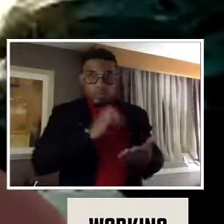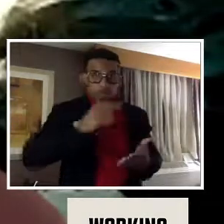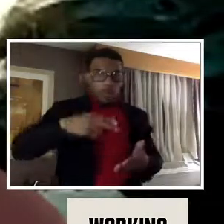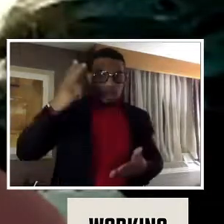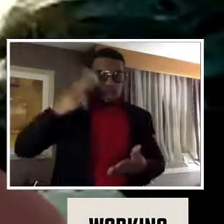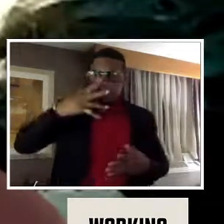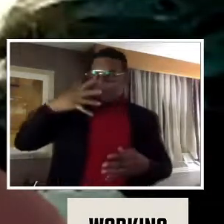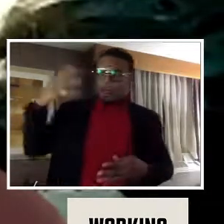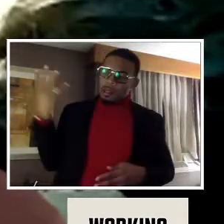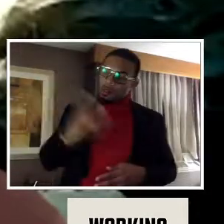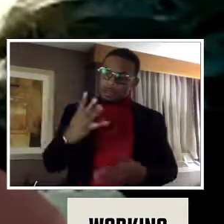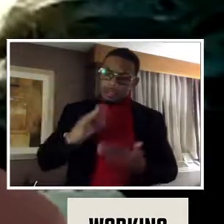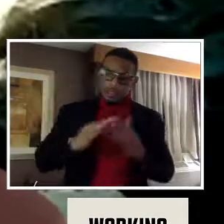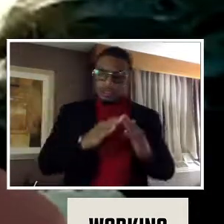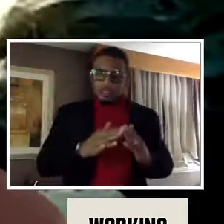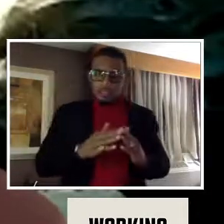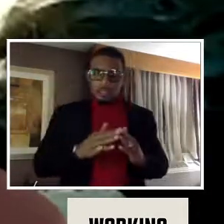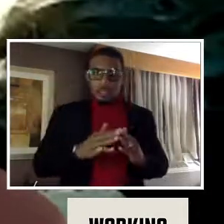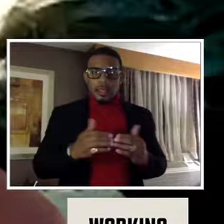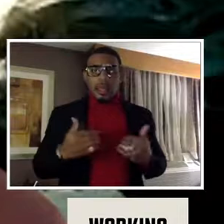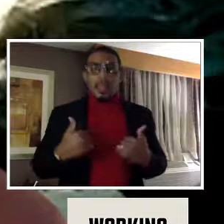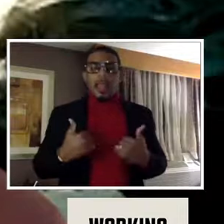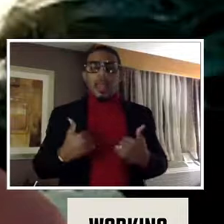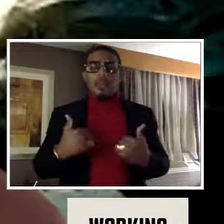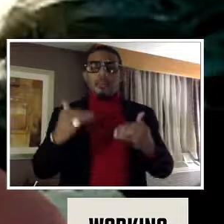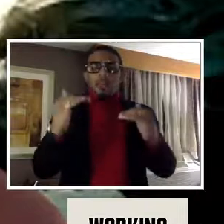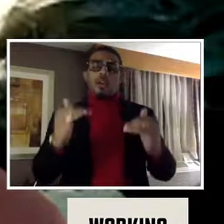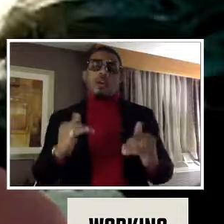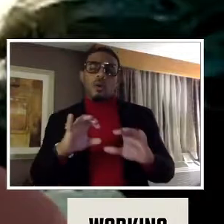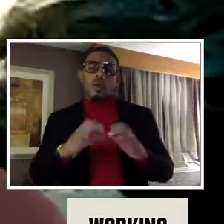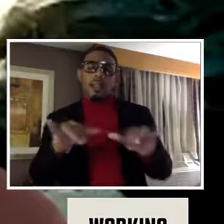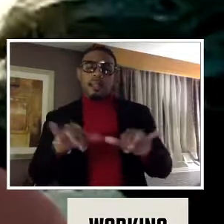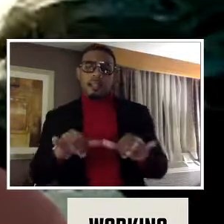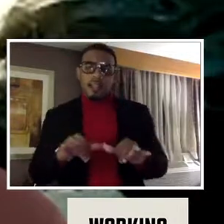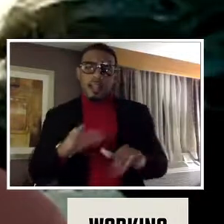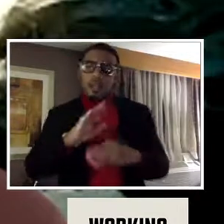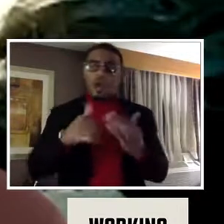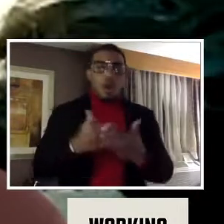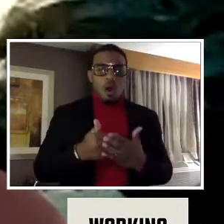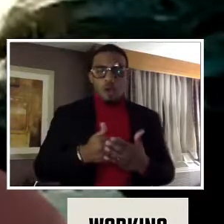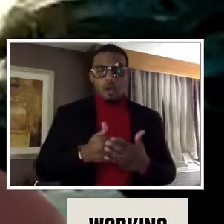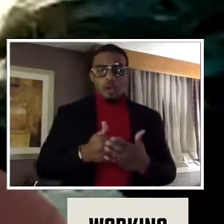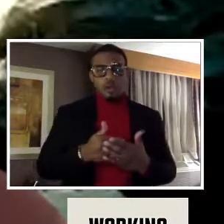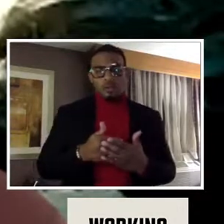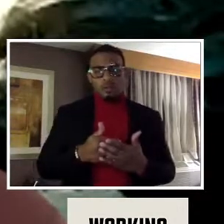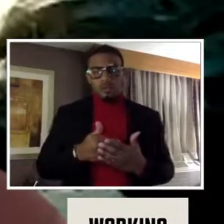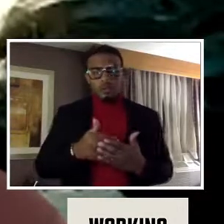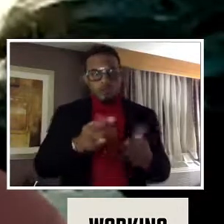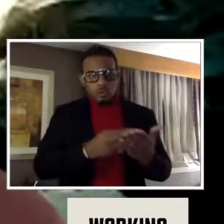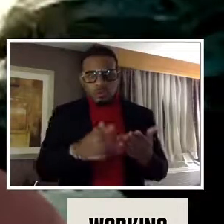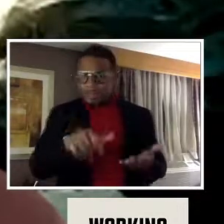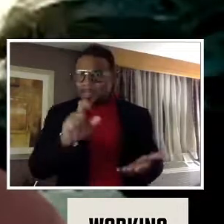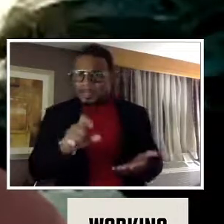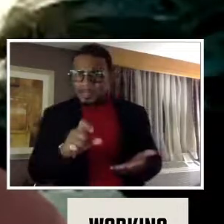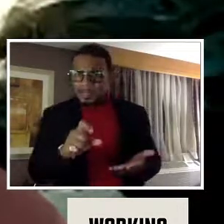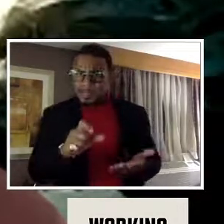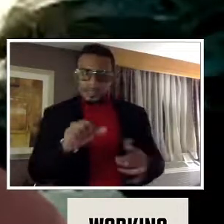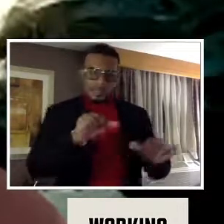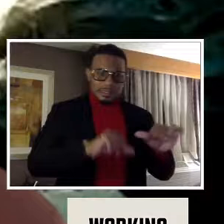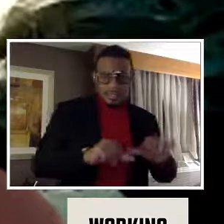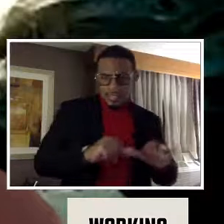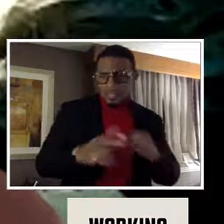historically neglected communities have lower class sizes, all of the resources that they need, science